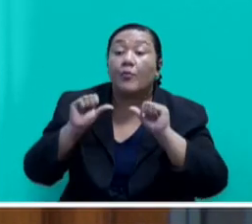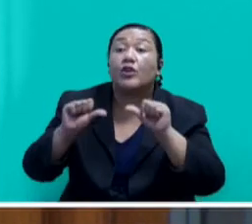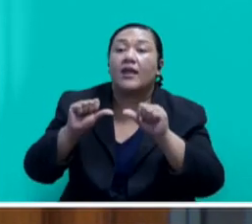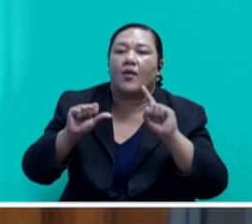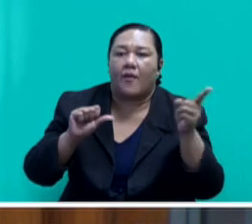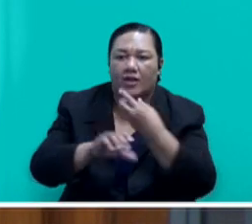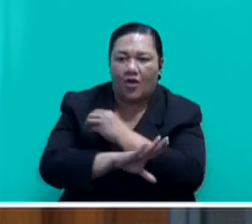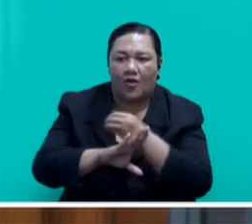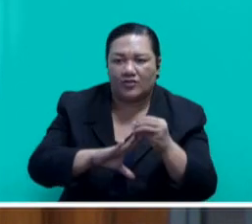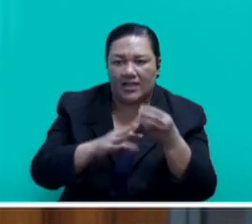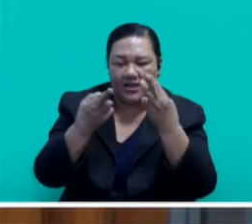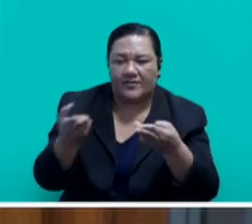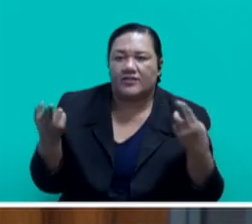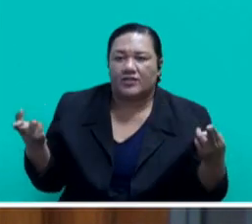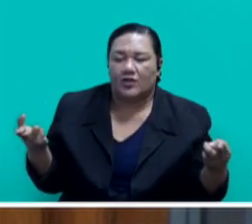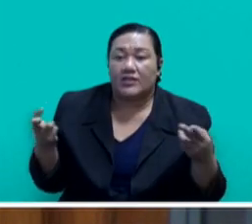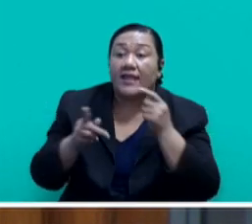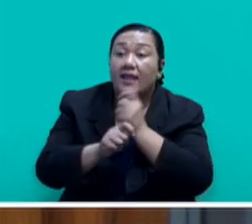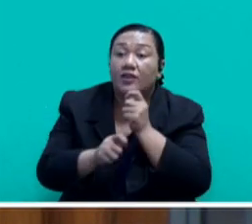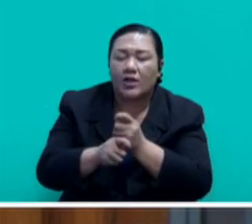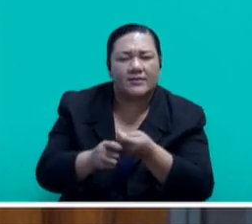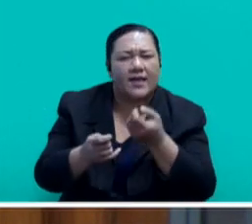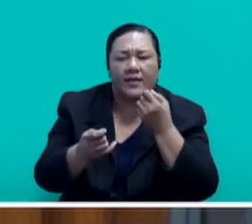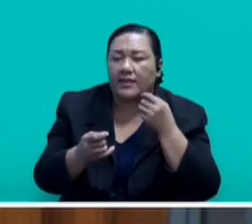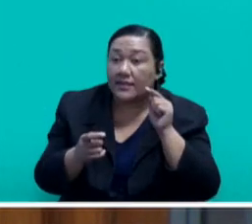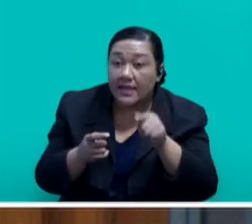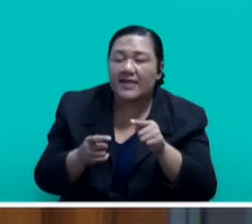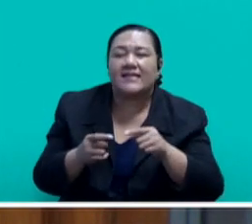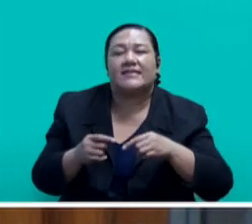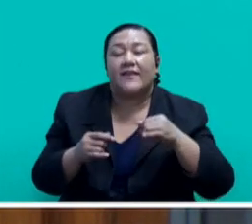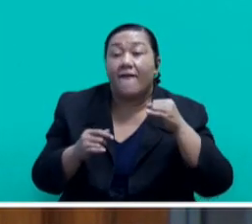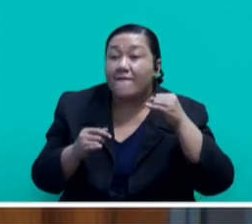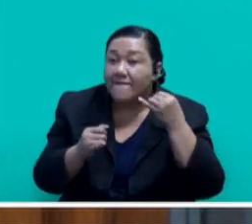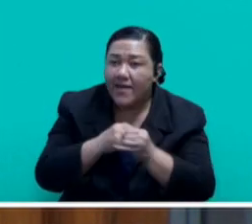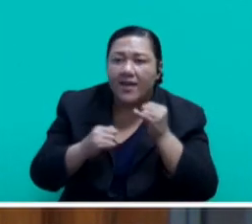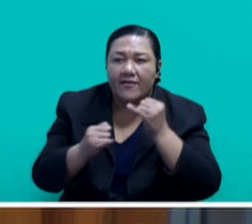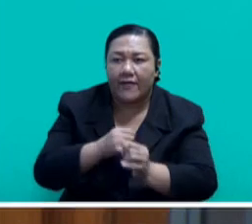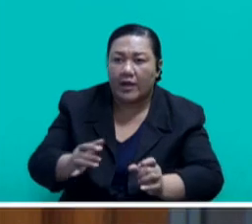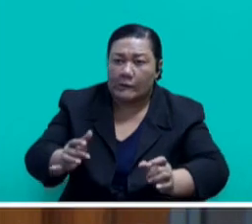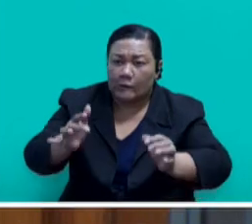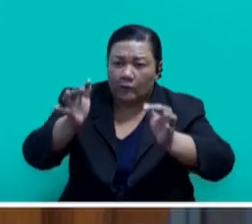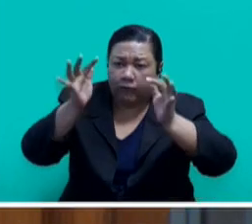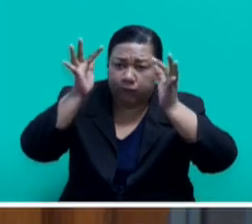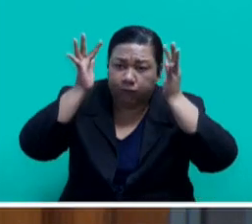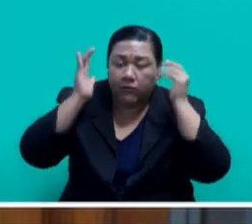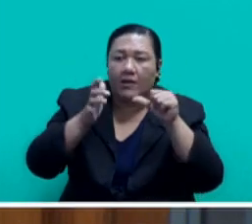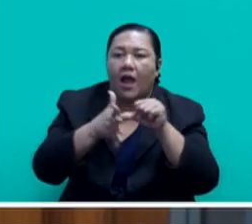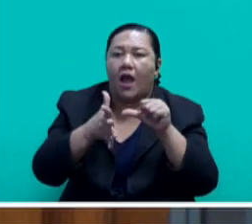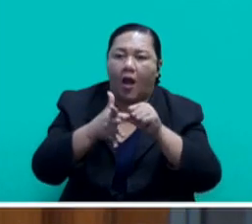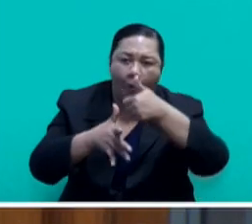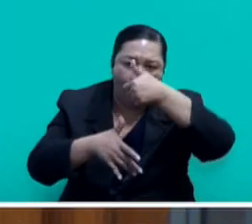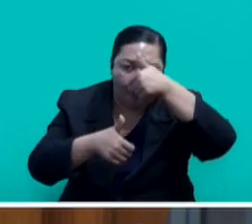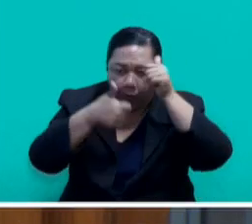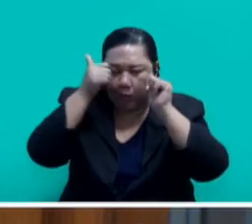resources, the task at hand is indeed an overwhelming one. Mr. Speaker, sir, the role